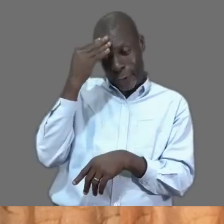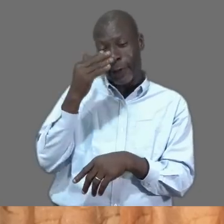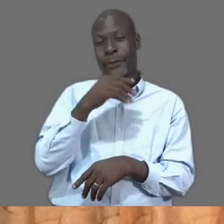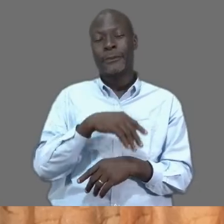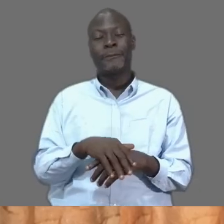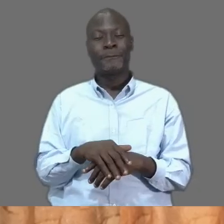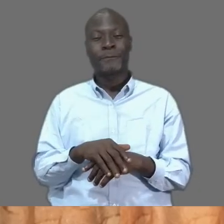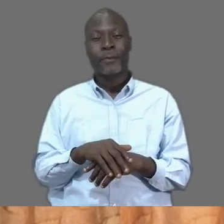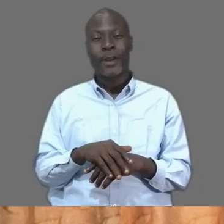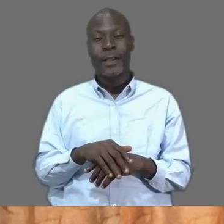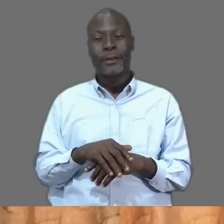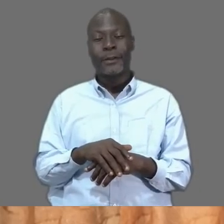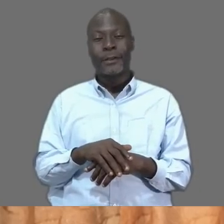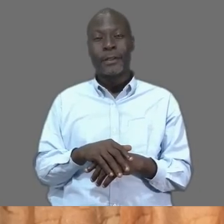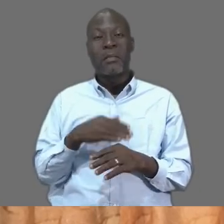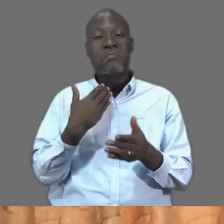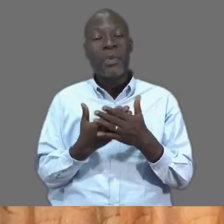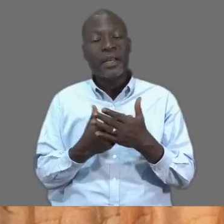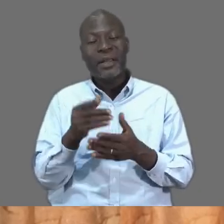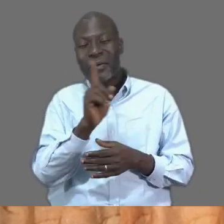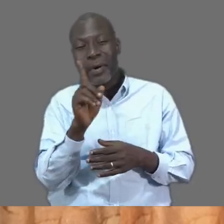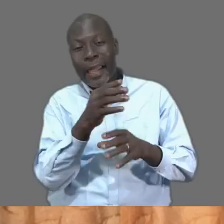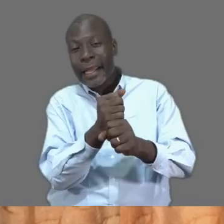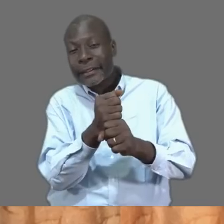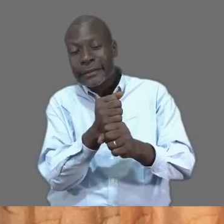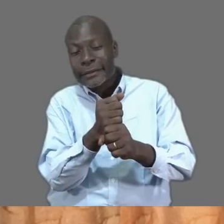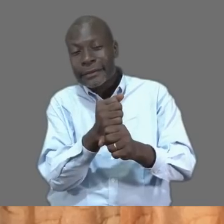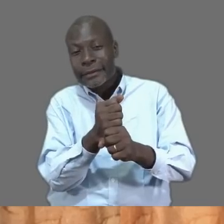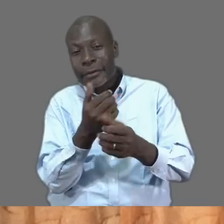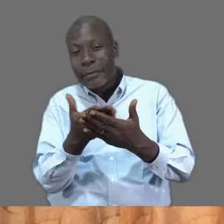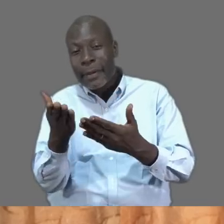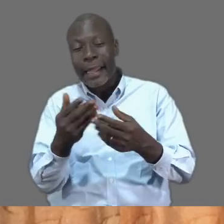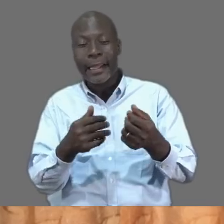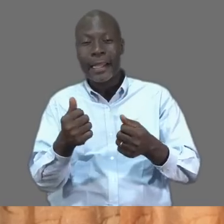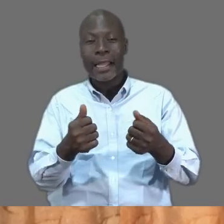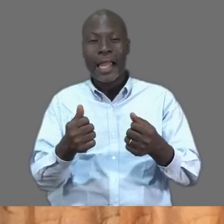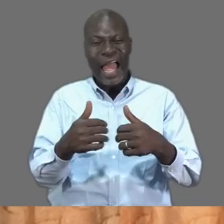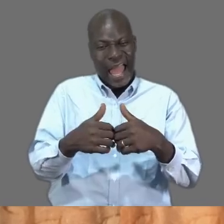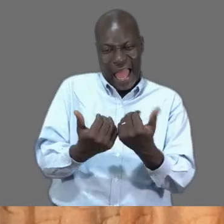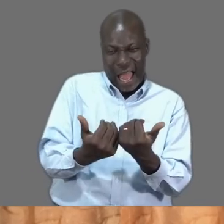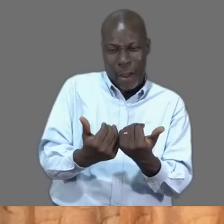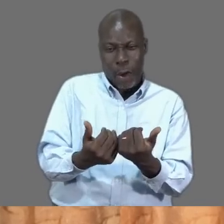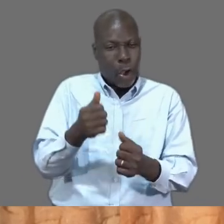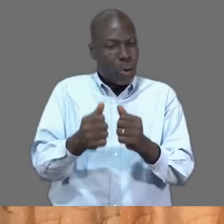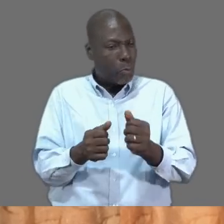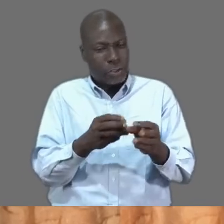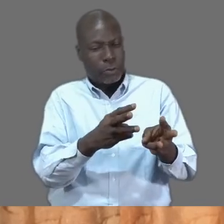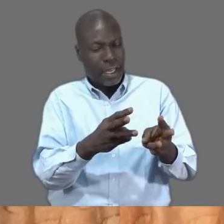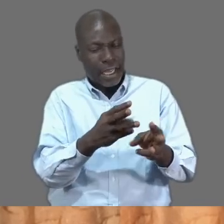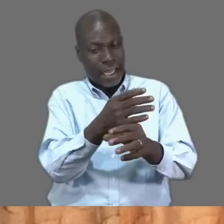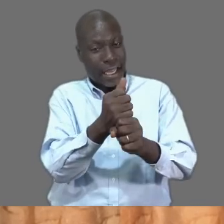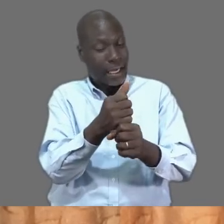ananim sika no nya no wo he ano wode koto ka ano ekwan be no fa so a wode nya sa sika